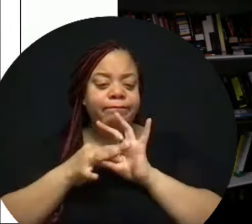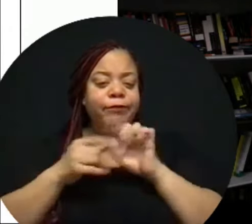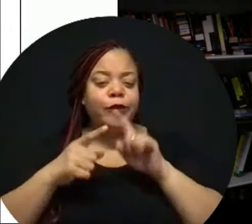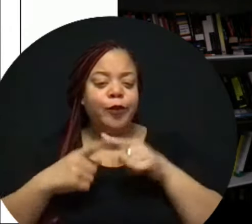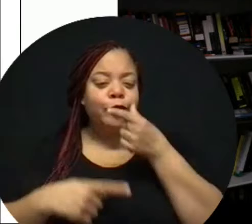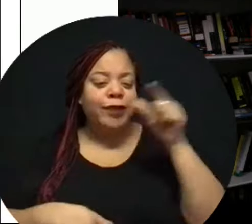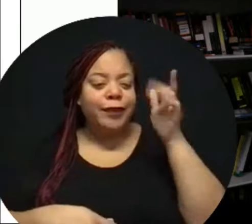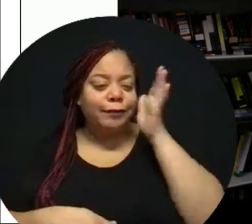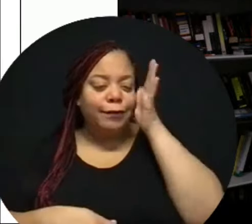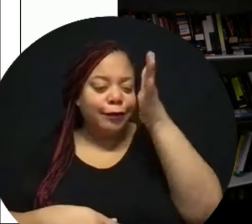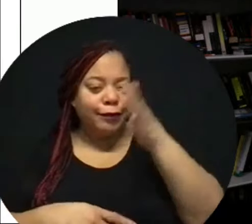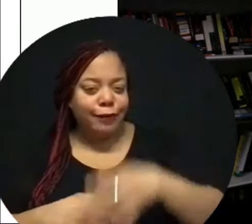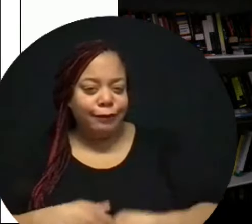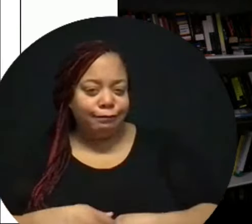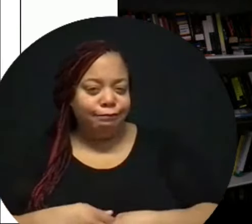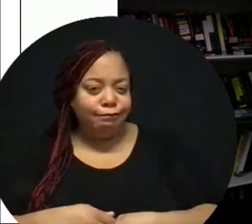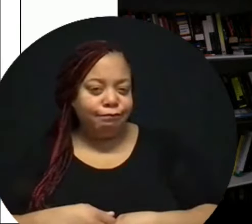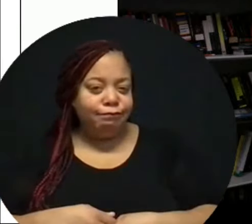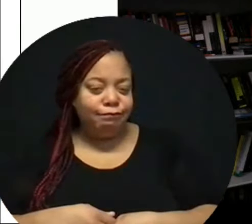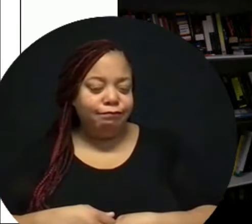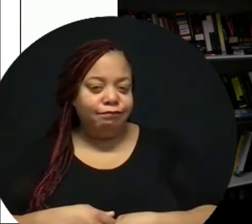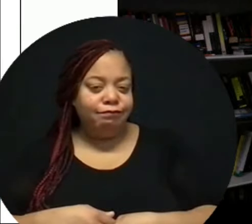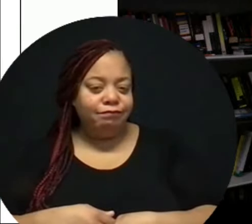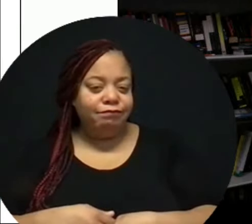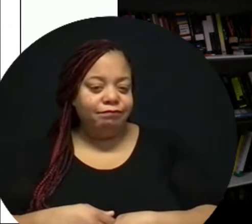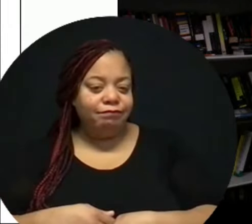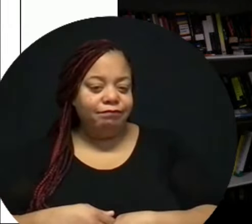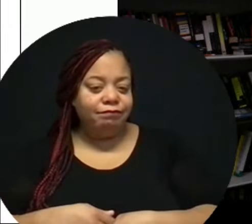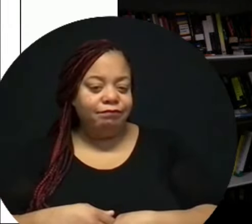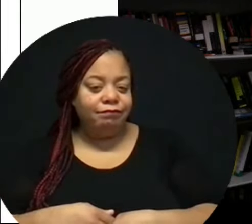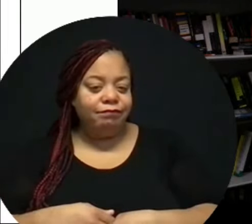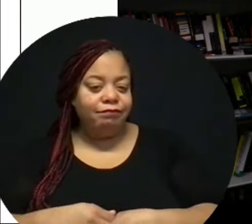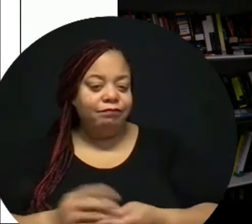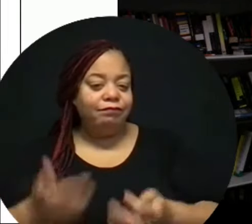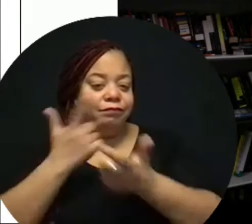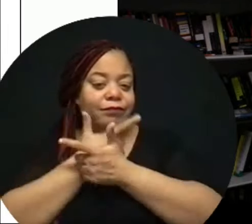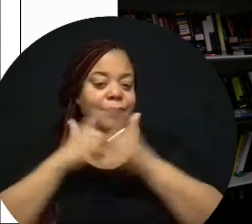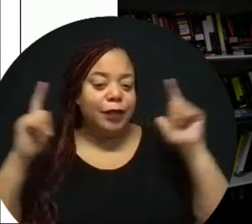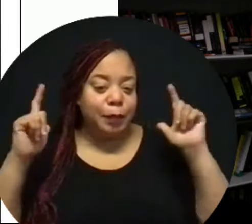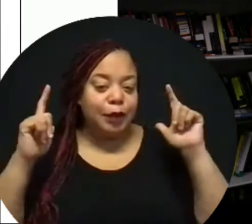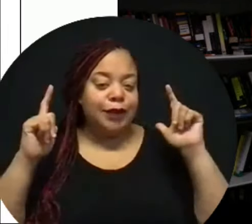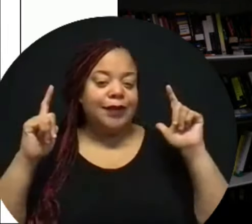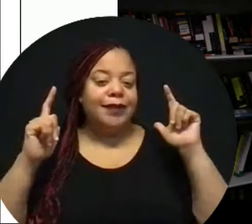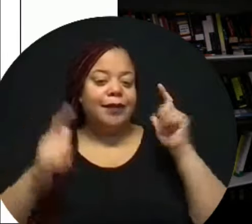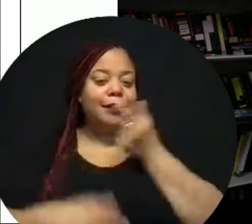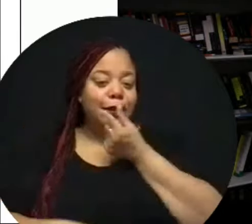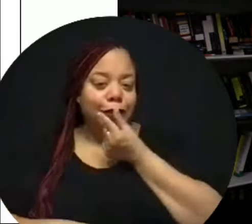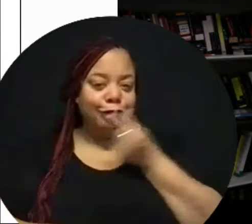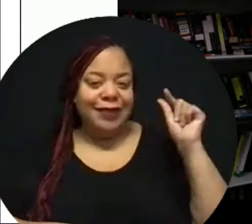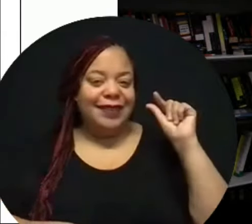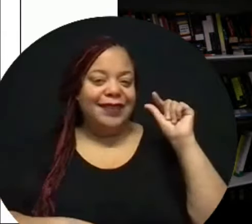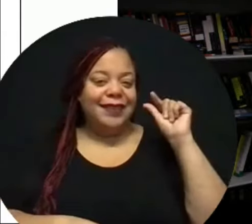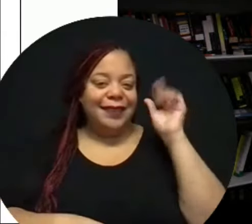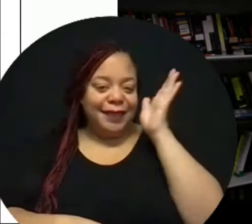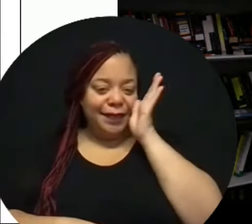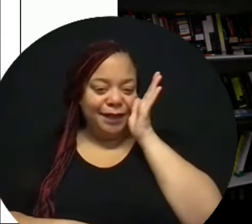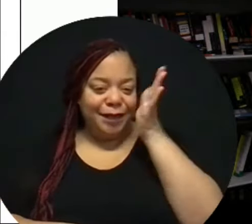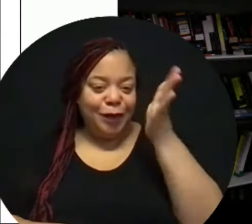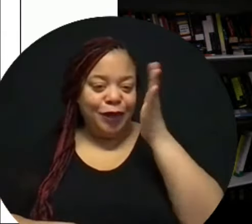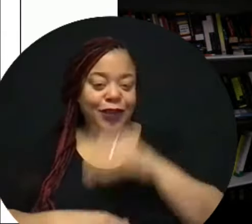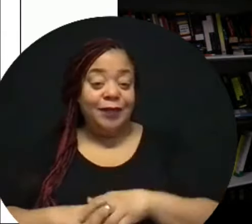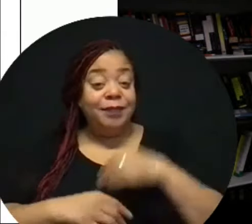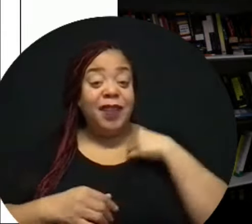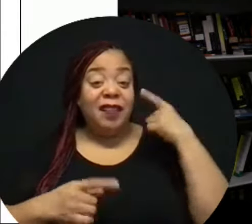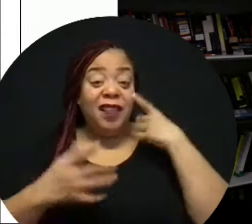think there are lots of different green futures being articulated in our contemporary moment, but some of them don't undermine the fundamental